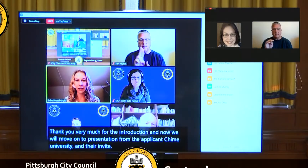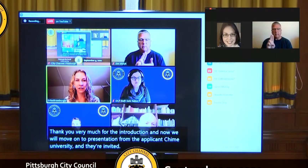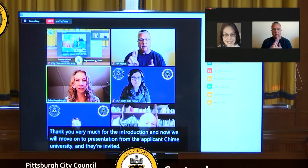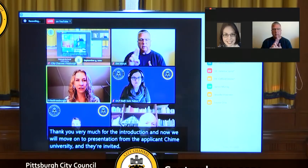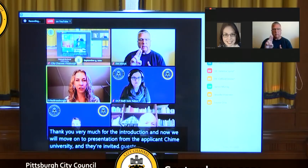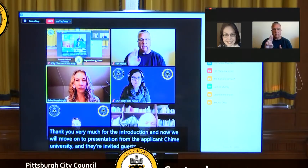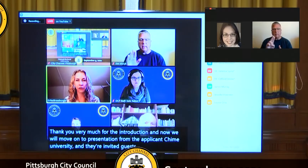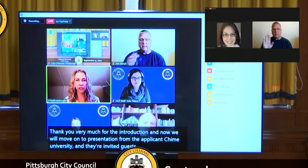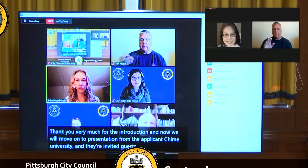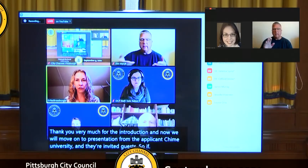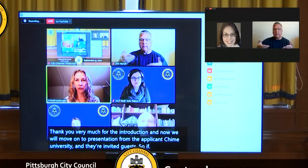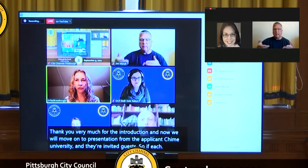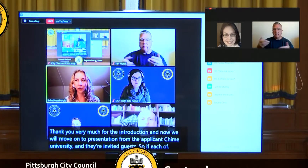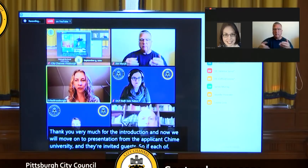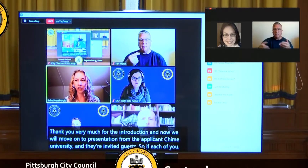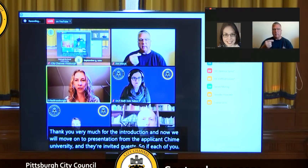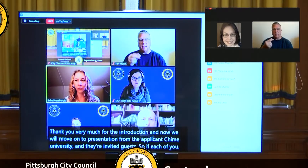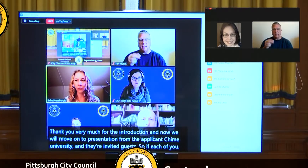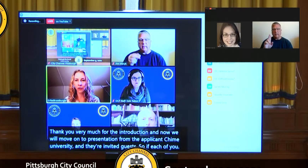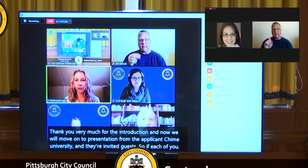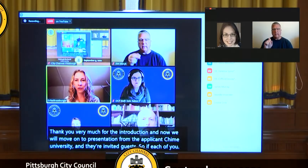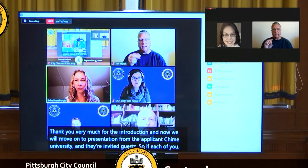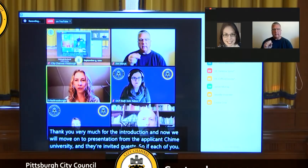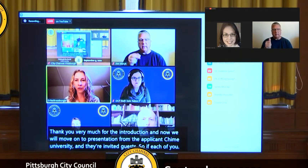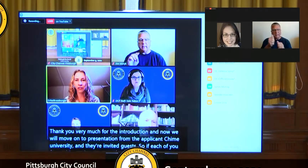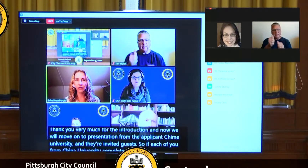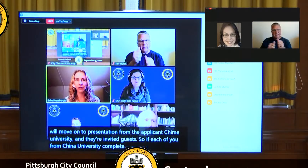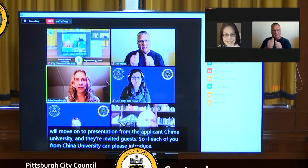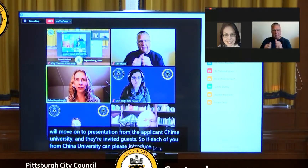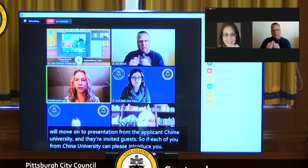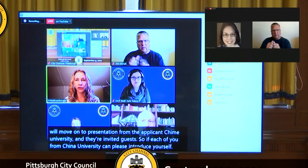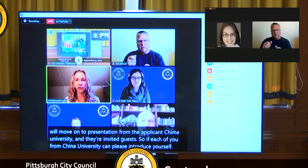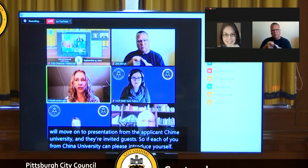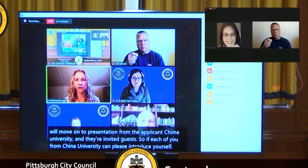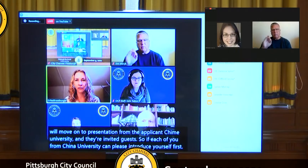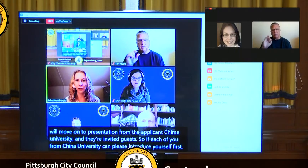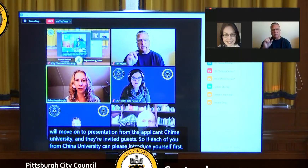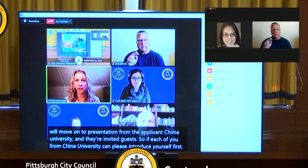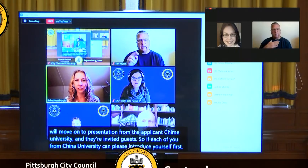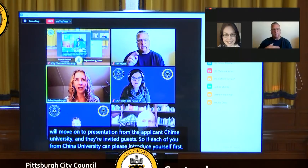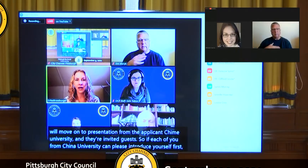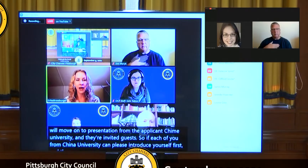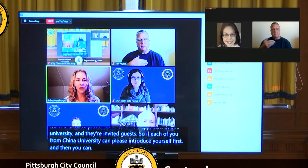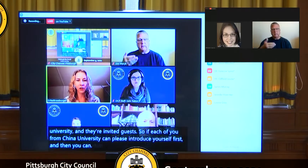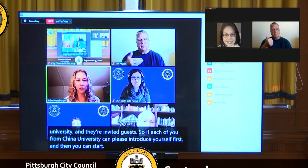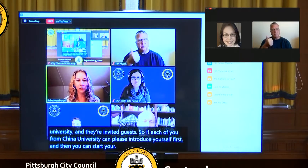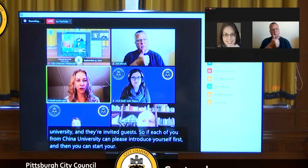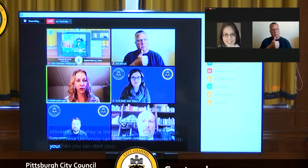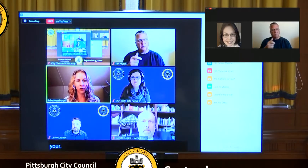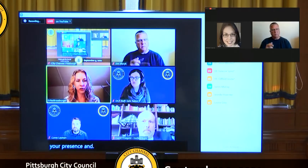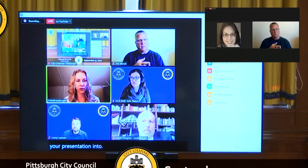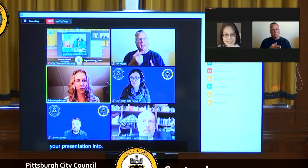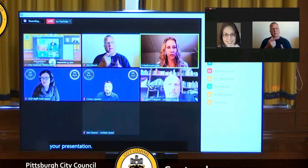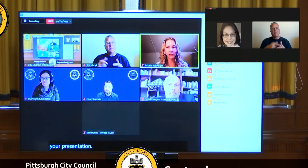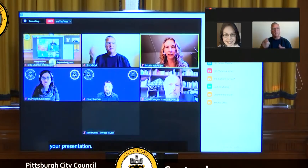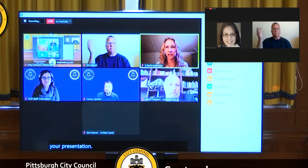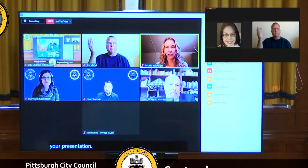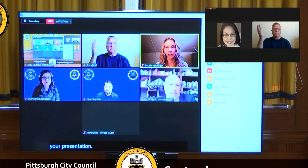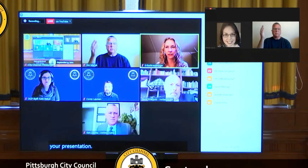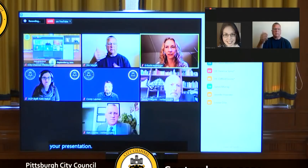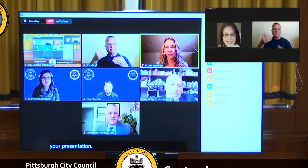guests. So if each of you from Chatham University can please introduce yourself first, and then you can start your presentation.